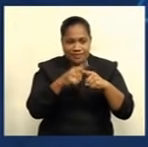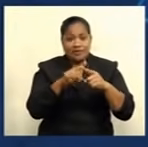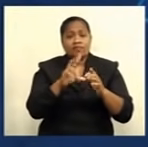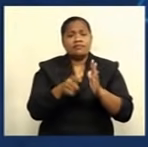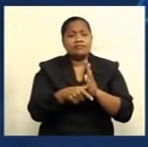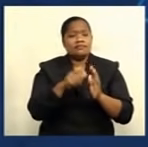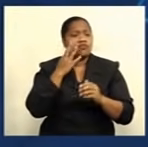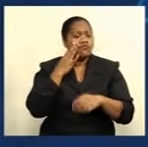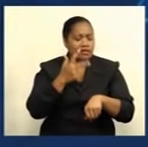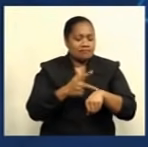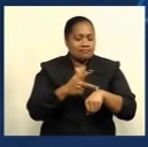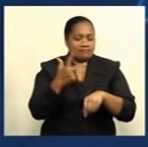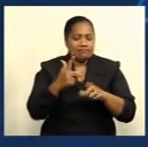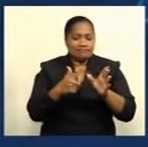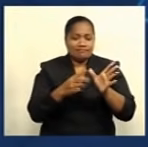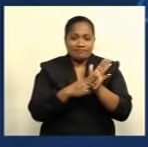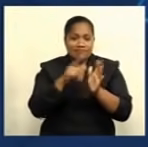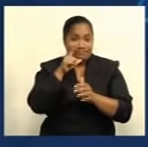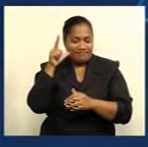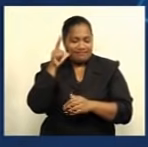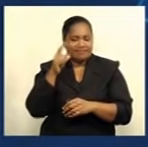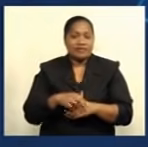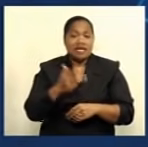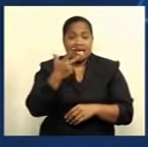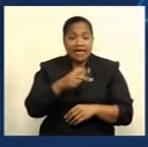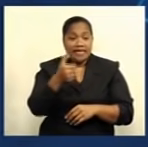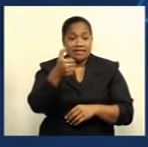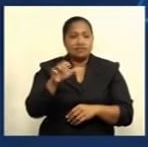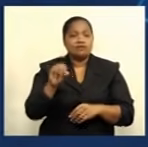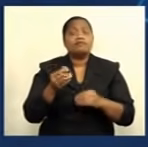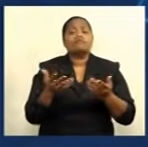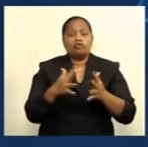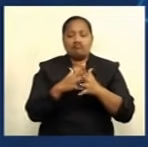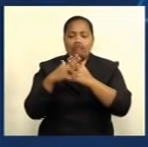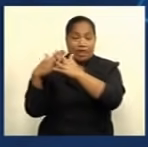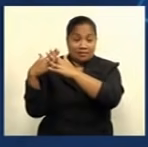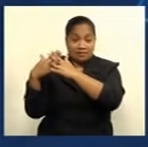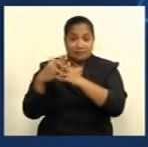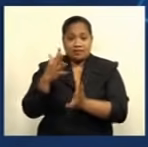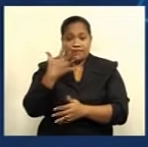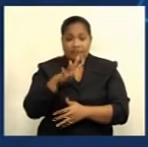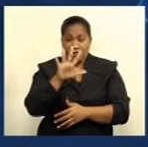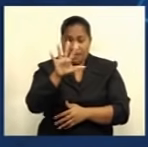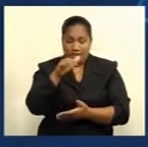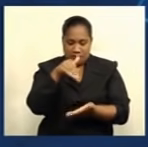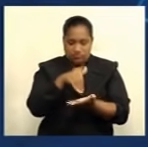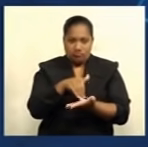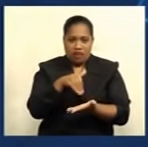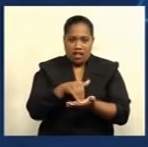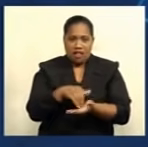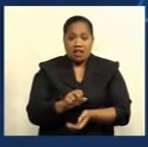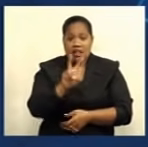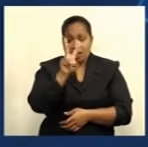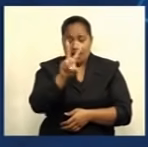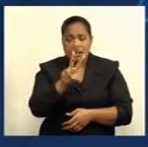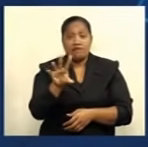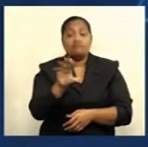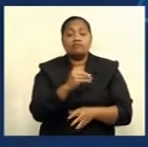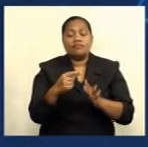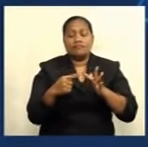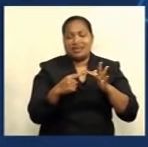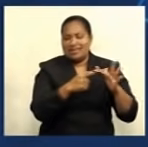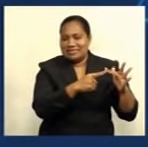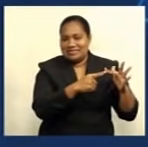ending at 8 a.m. yesterday. 86 cases are from the Western Division, 55 from the Central, and 2 from the